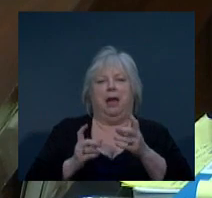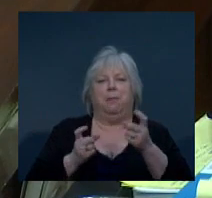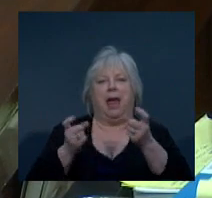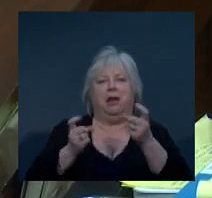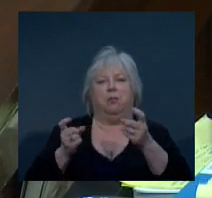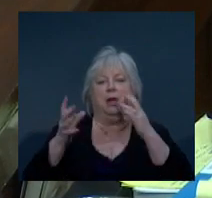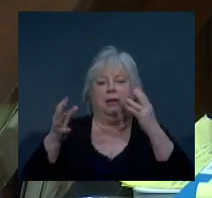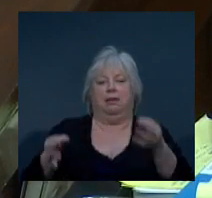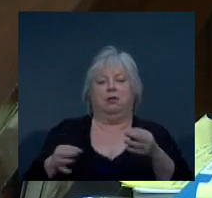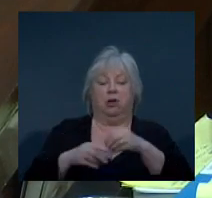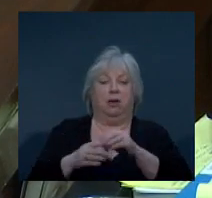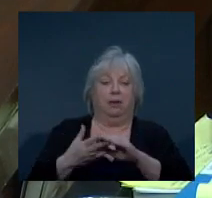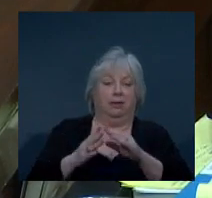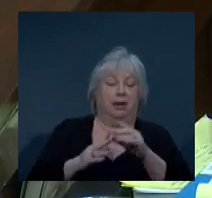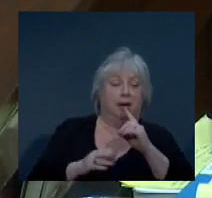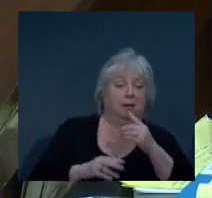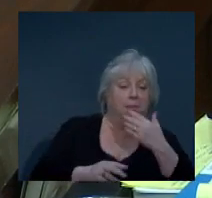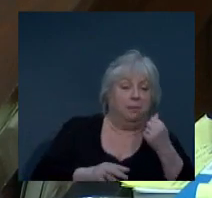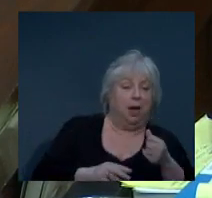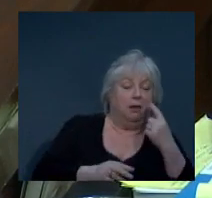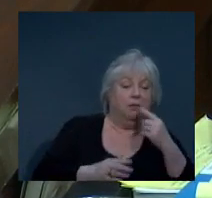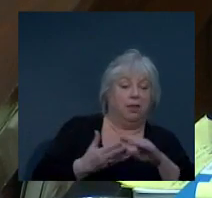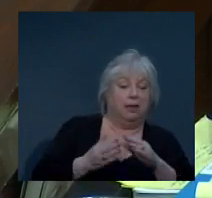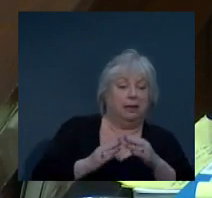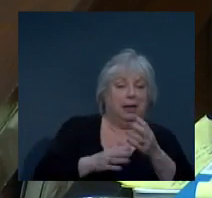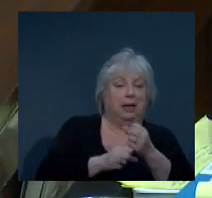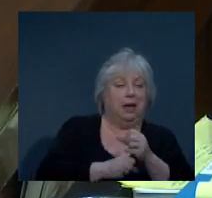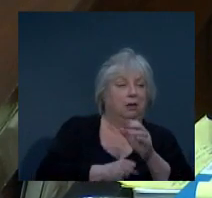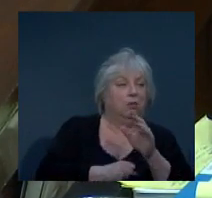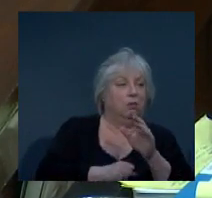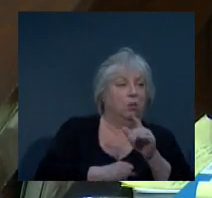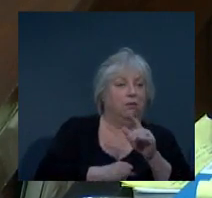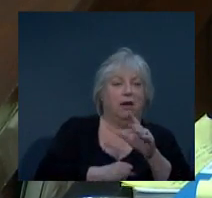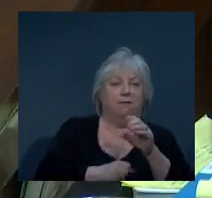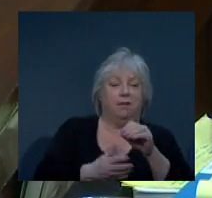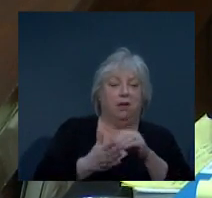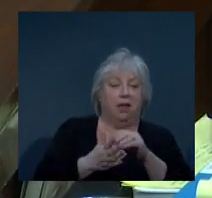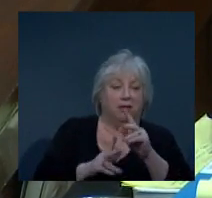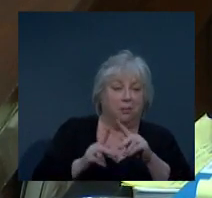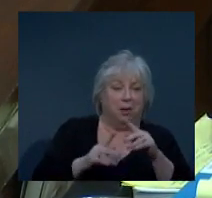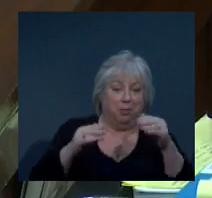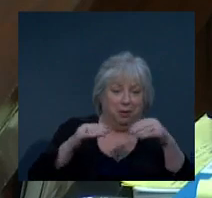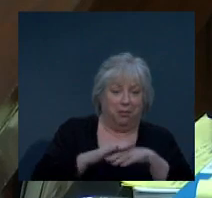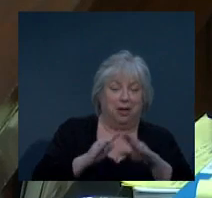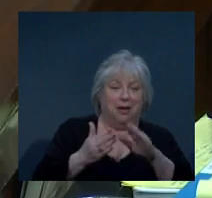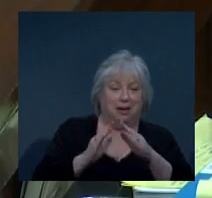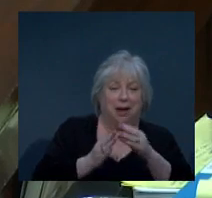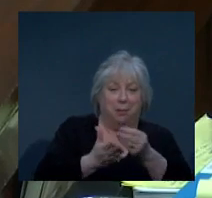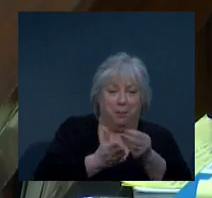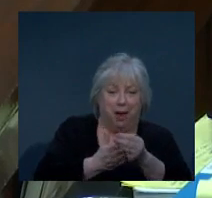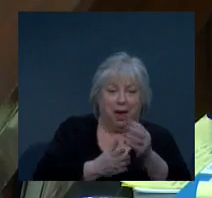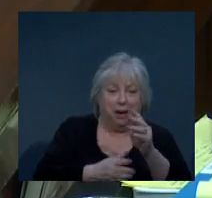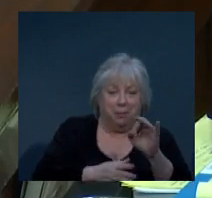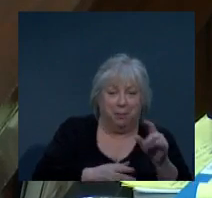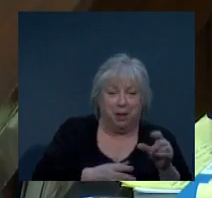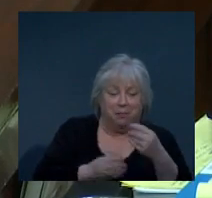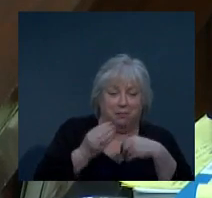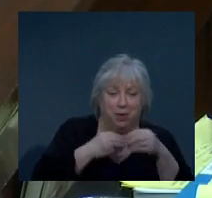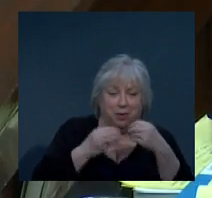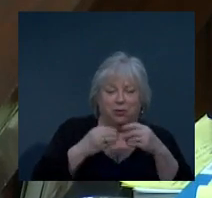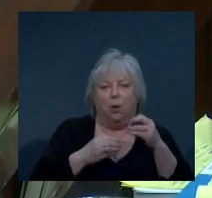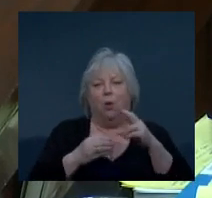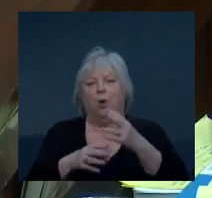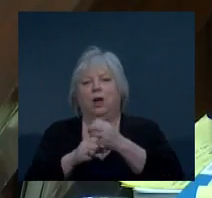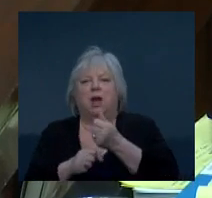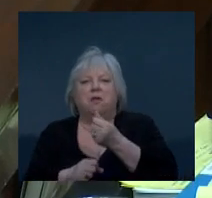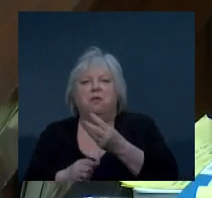city. Is it better for the city to get, 25, 50,000 people in town buying meals, or to get a